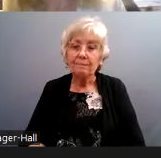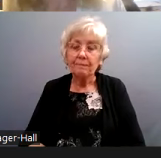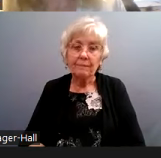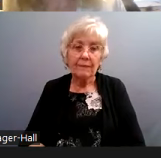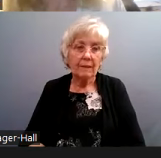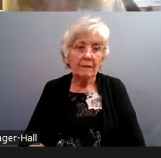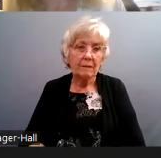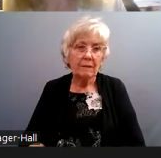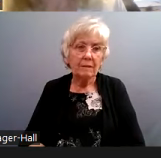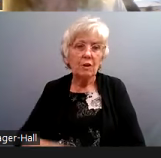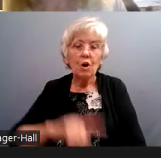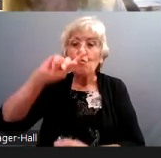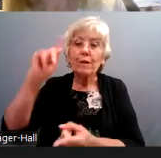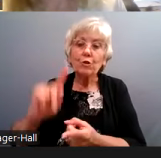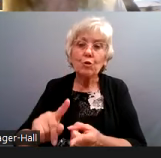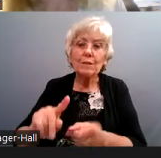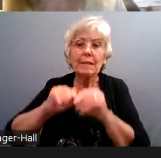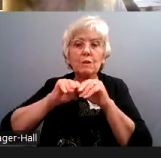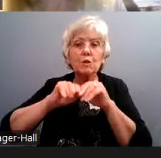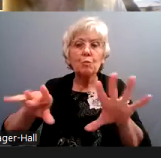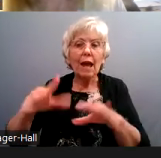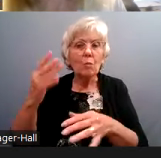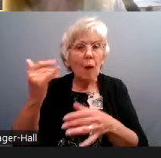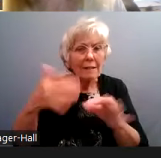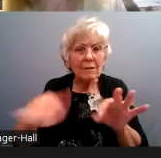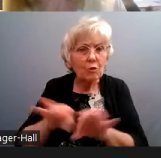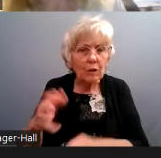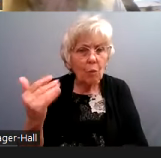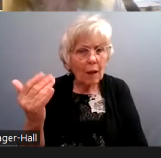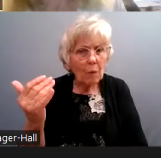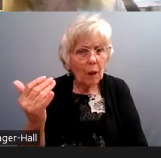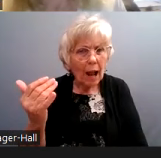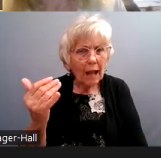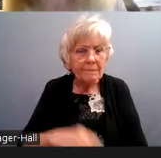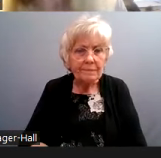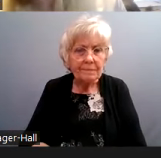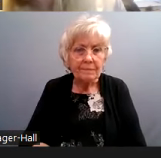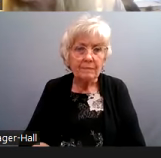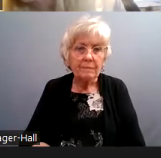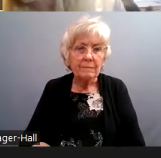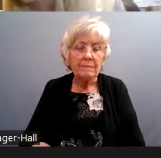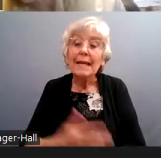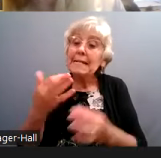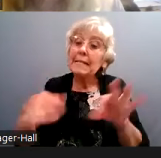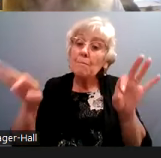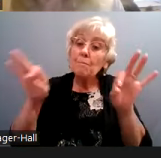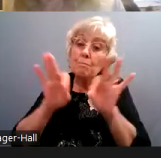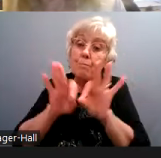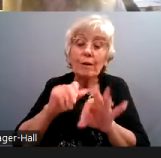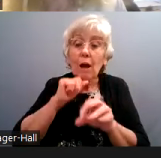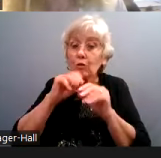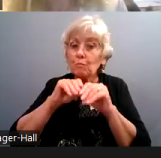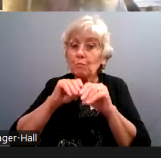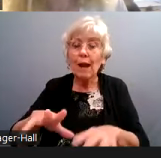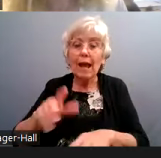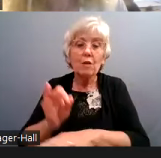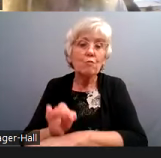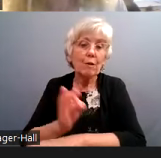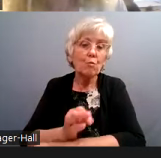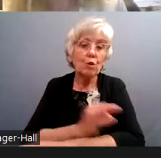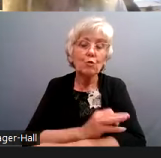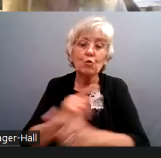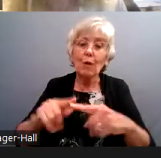so reducing the spread, why is it so critical? Why is it so crucial? It's important we don't spread ringworm to our healthy animals